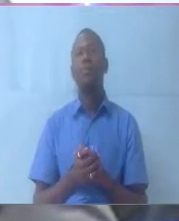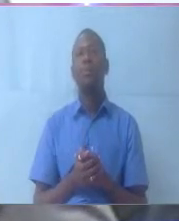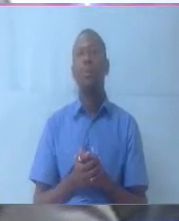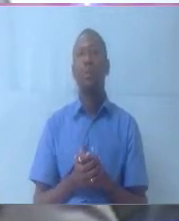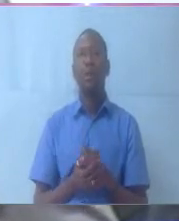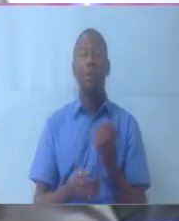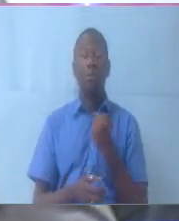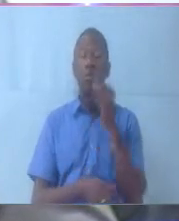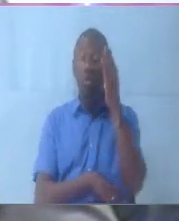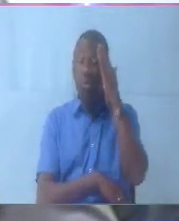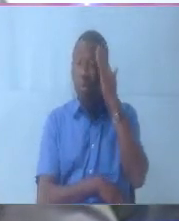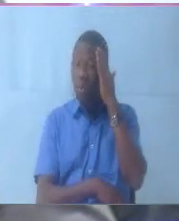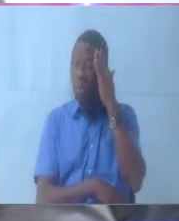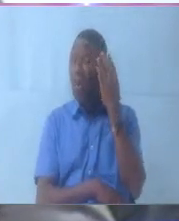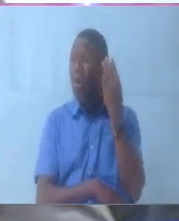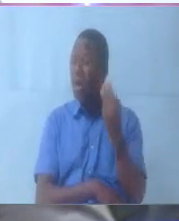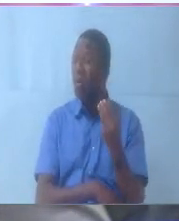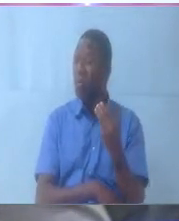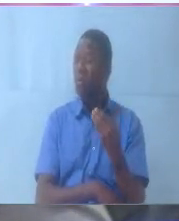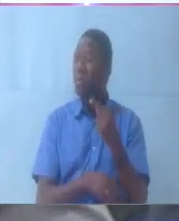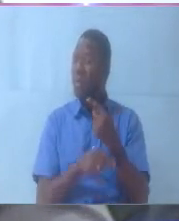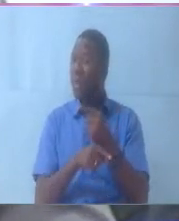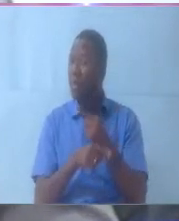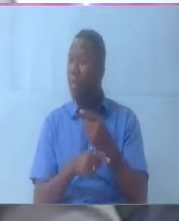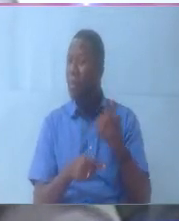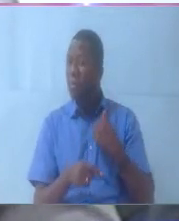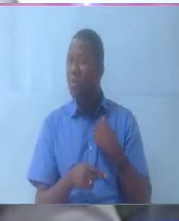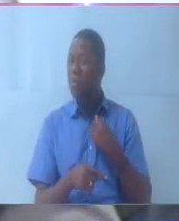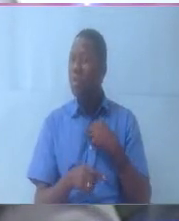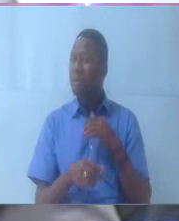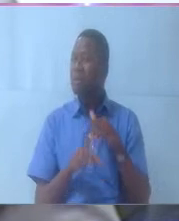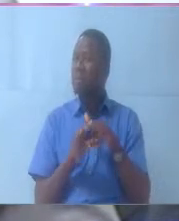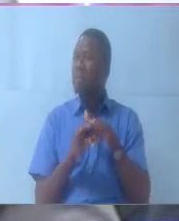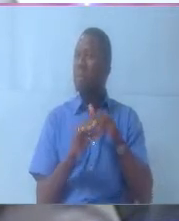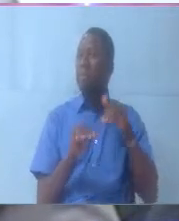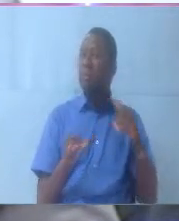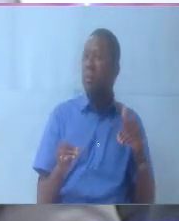Knowing how some Gambians can play out,